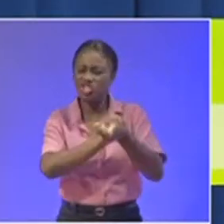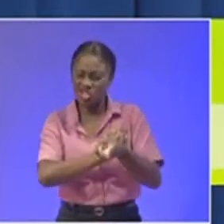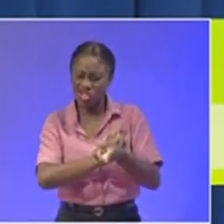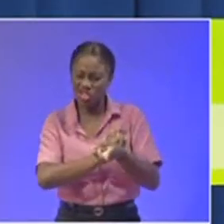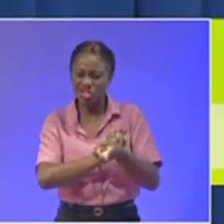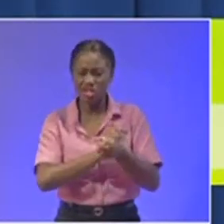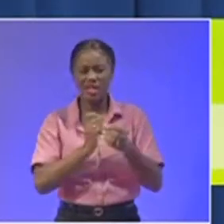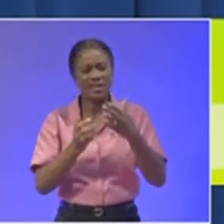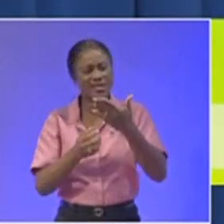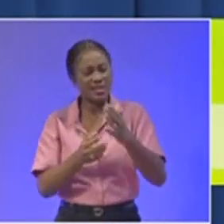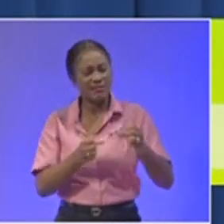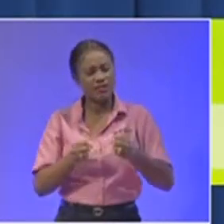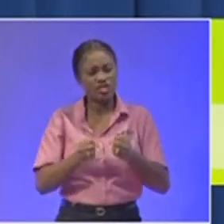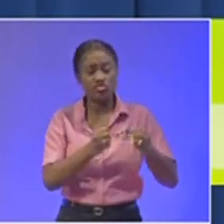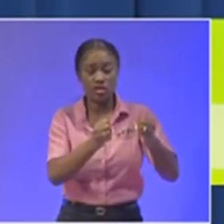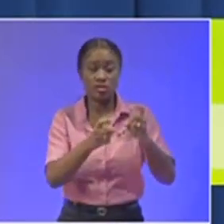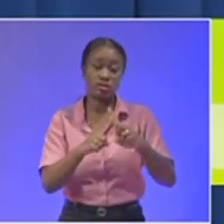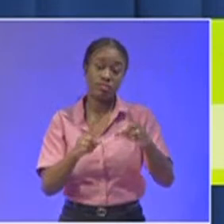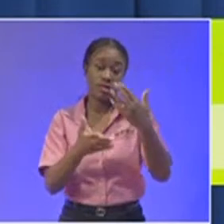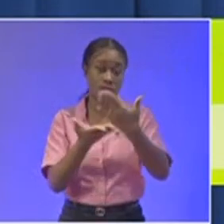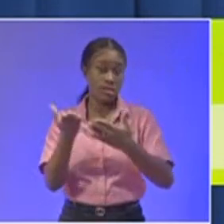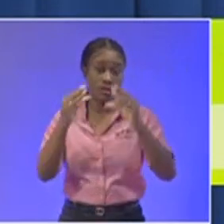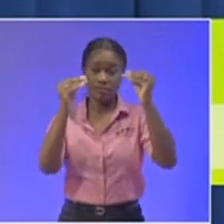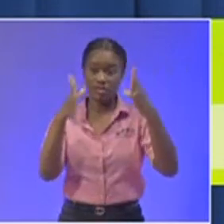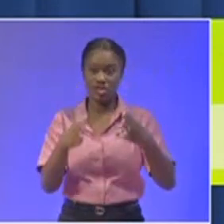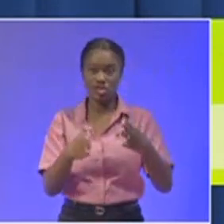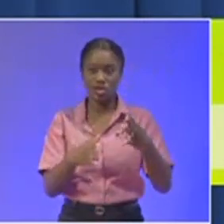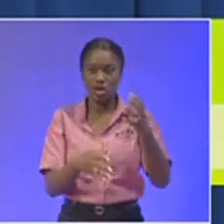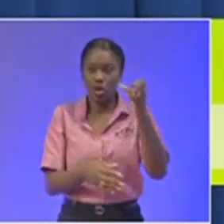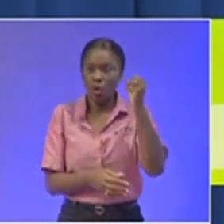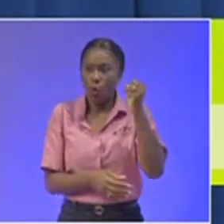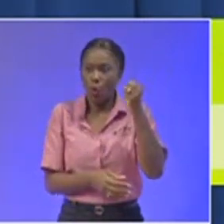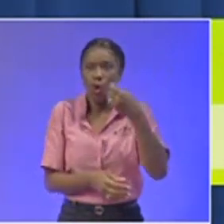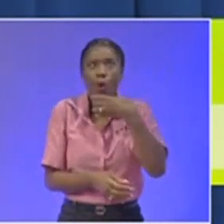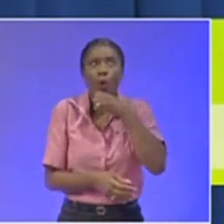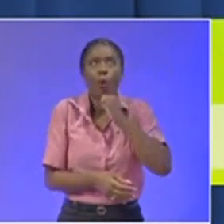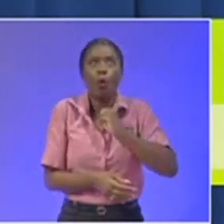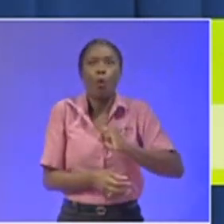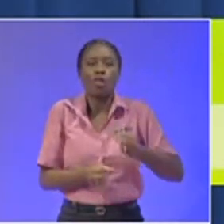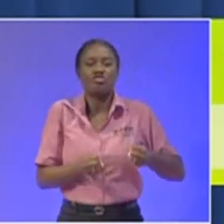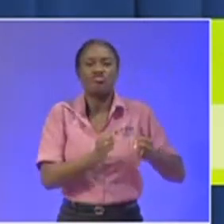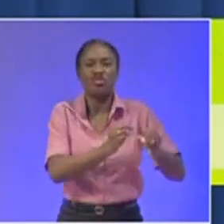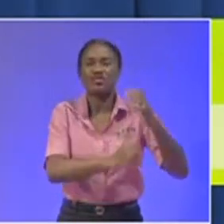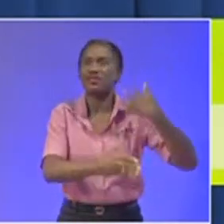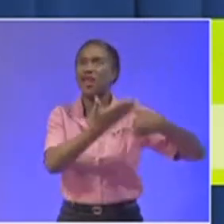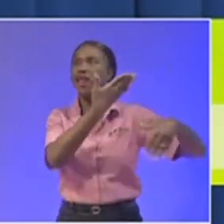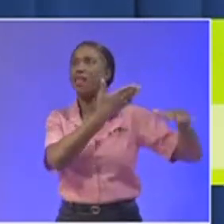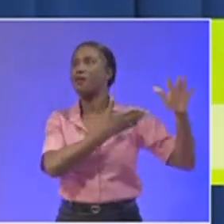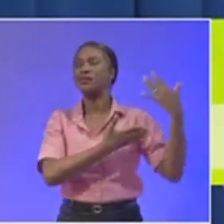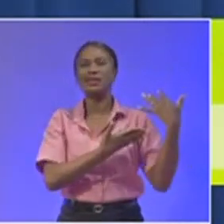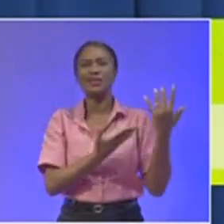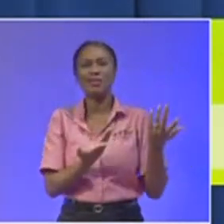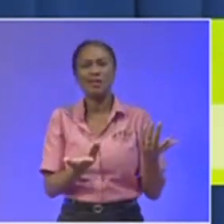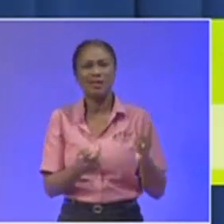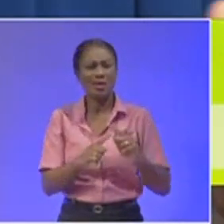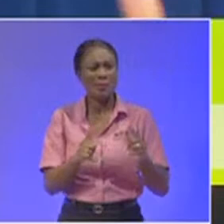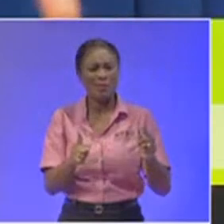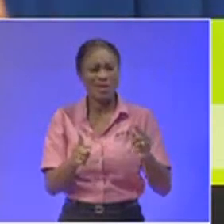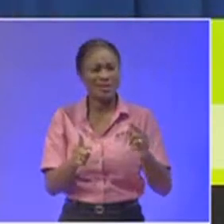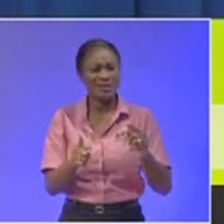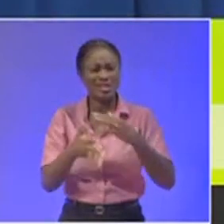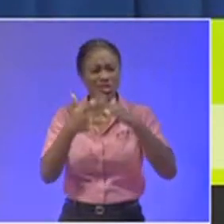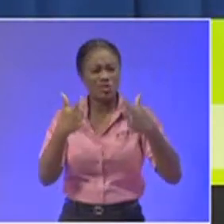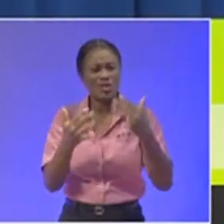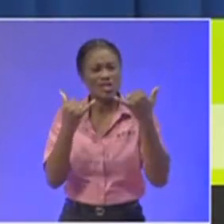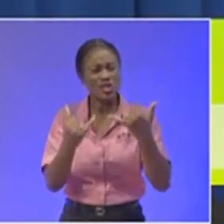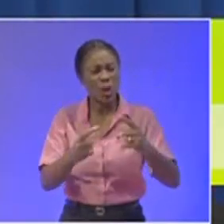who hold on to the past. I know this work with me, but it may not be working with the students you have now, the students